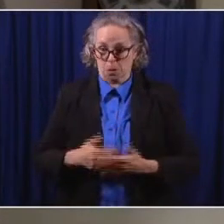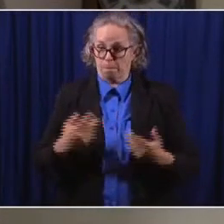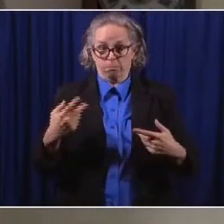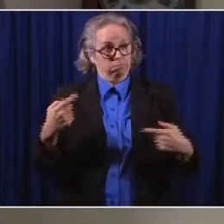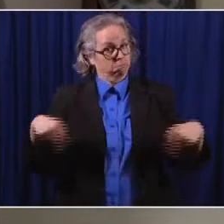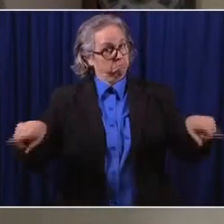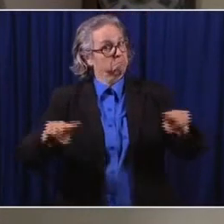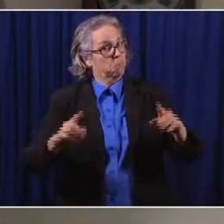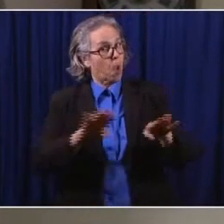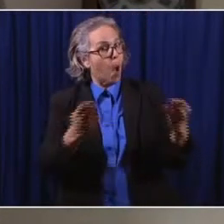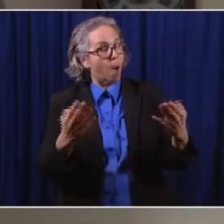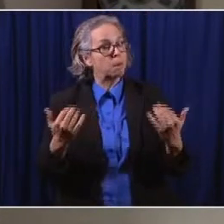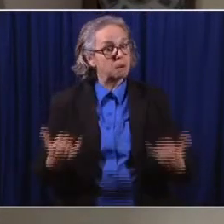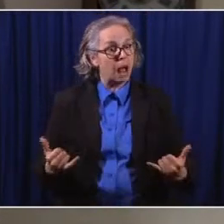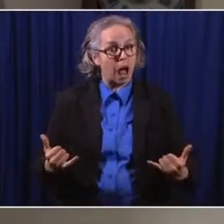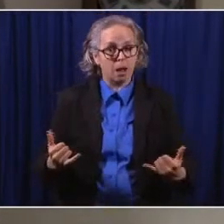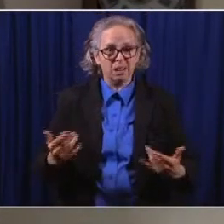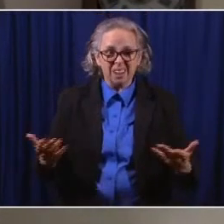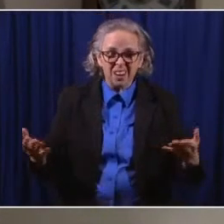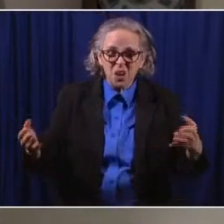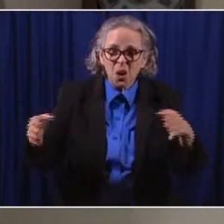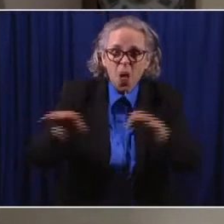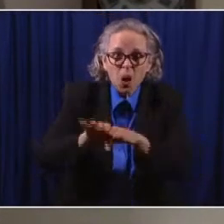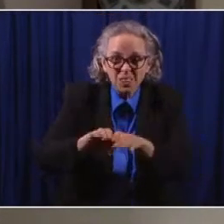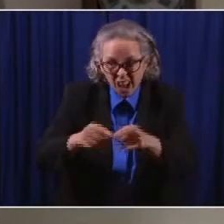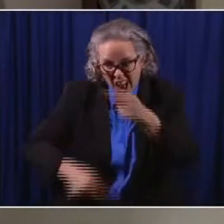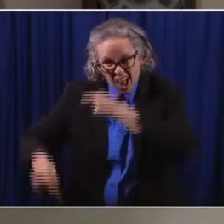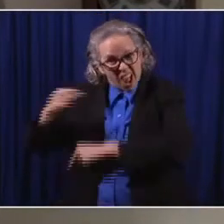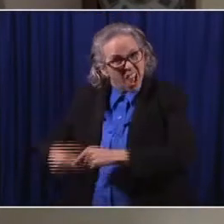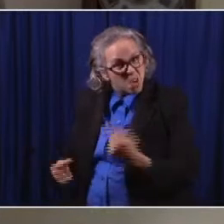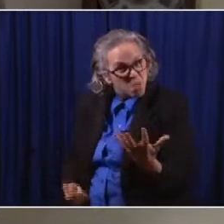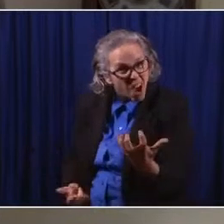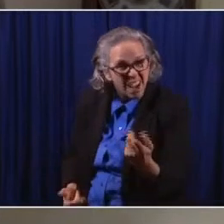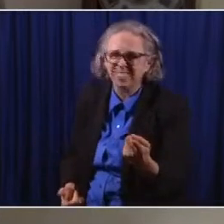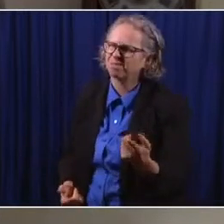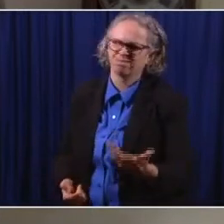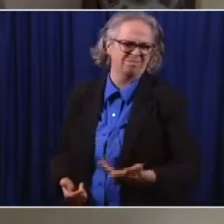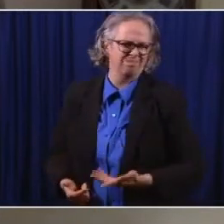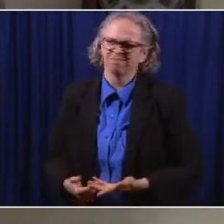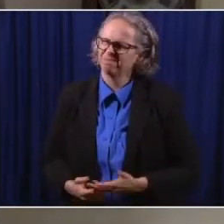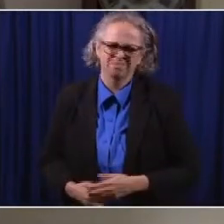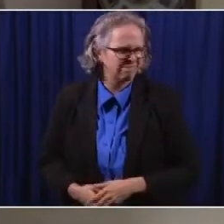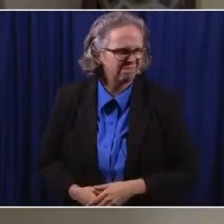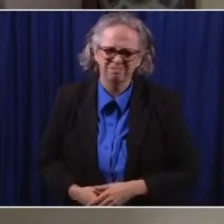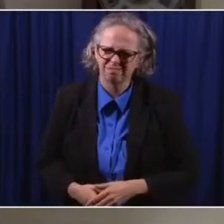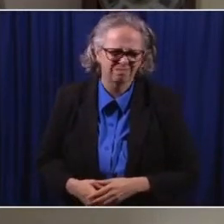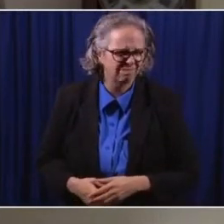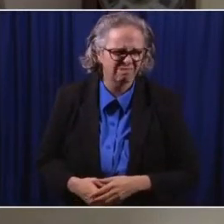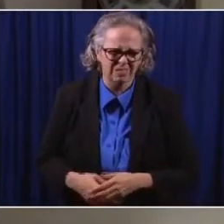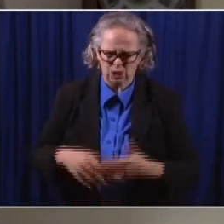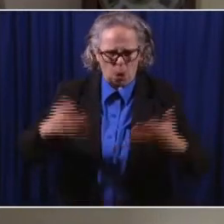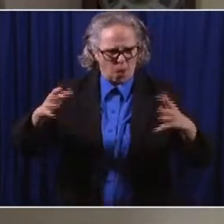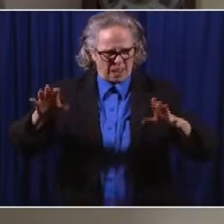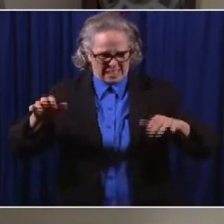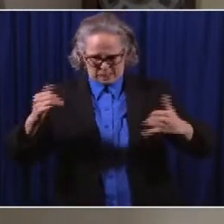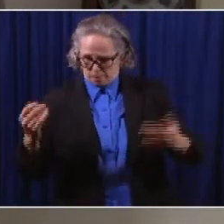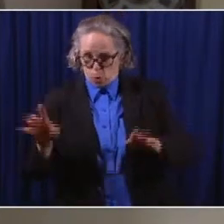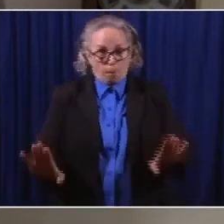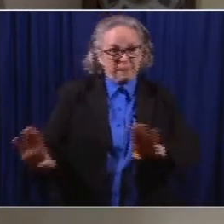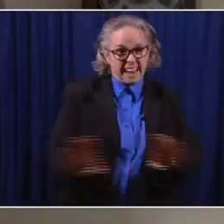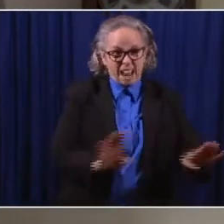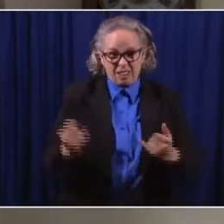What we do, what we don't do, will certainly determine the fall. We certainly can still have fun. We can get together